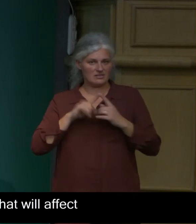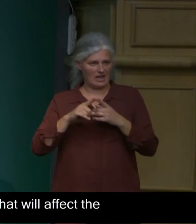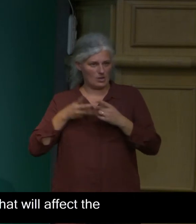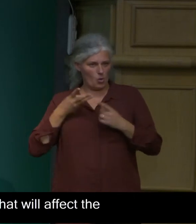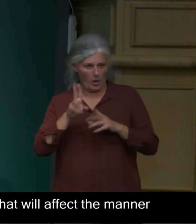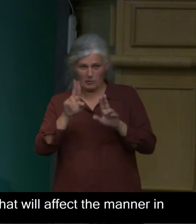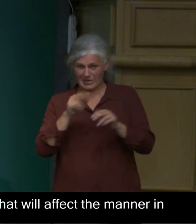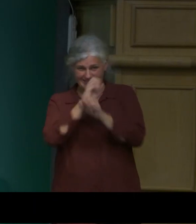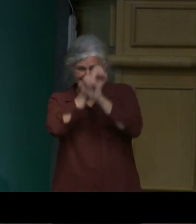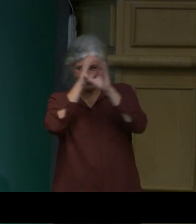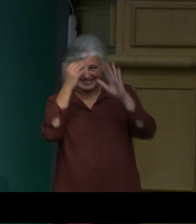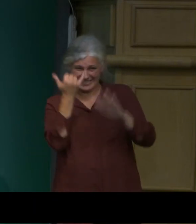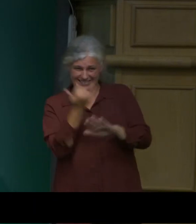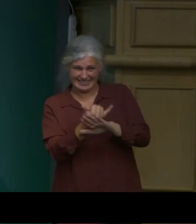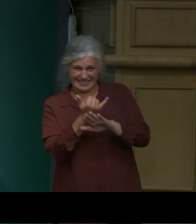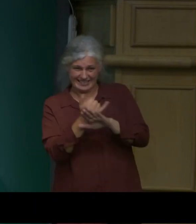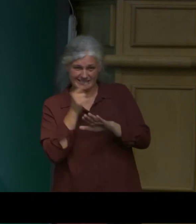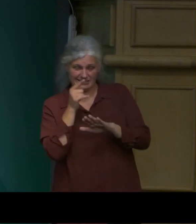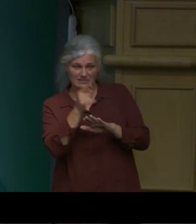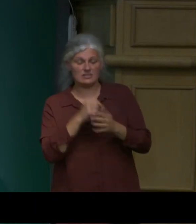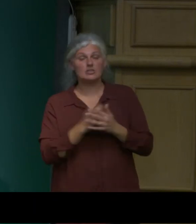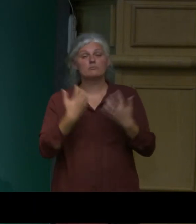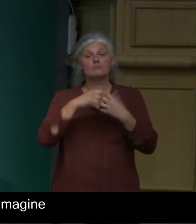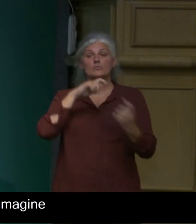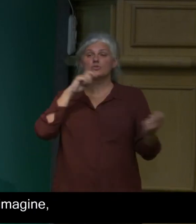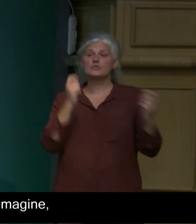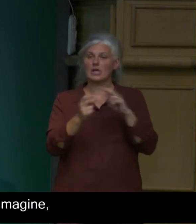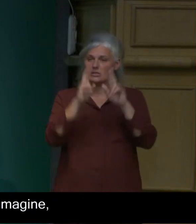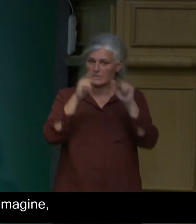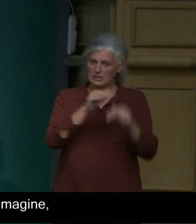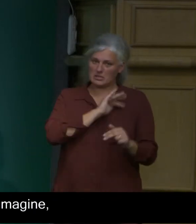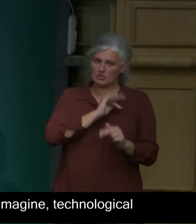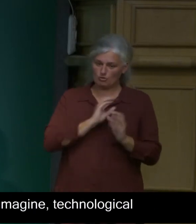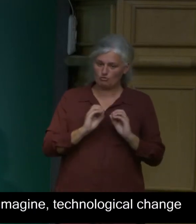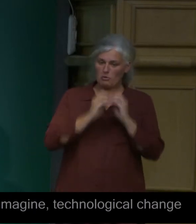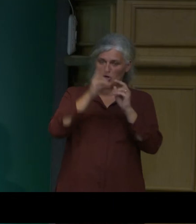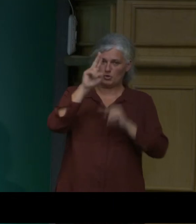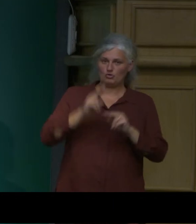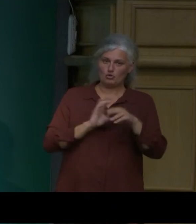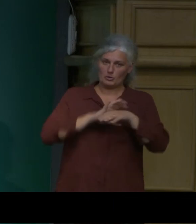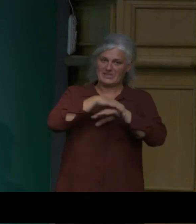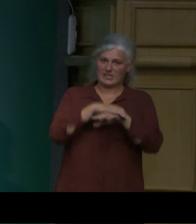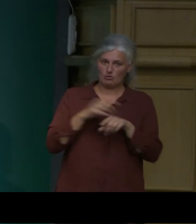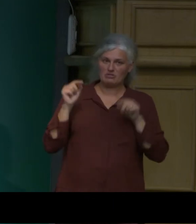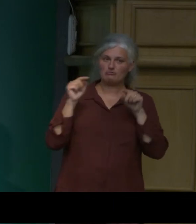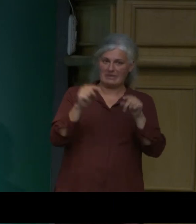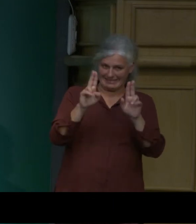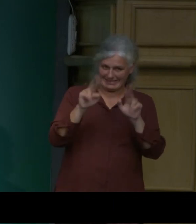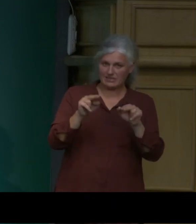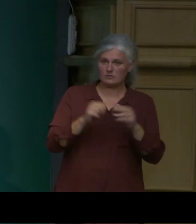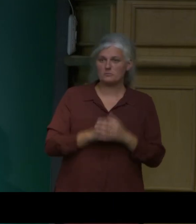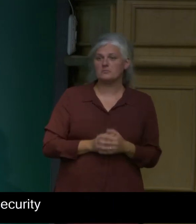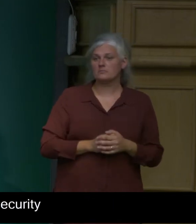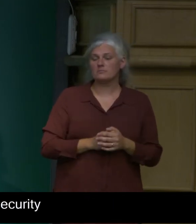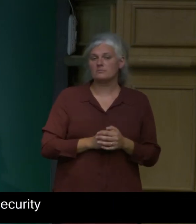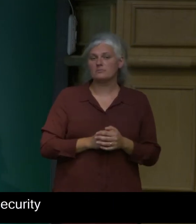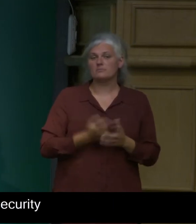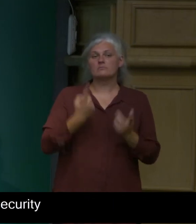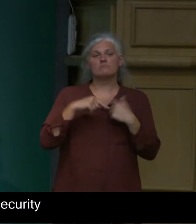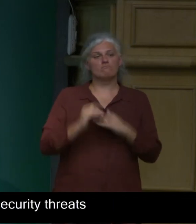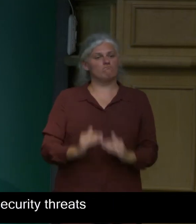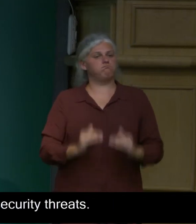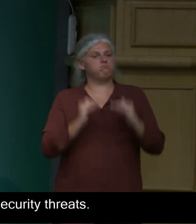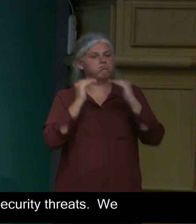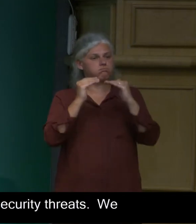cannot yet imagine technological changes that might themselves create new security threats we Face an